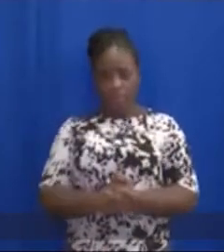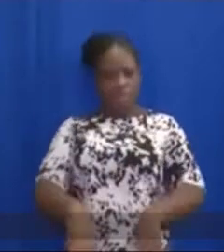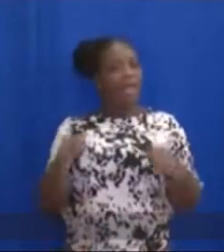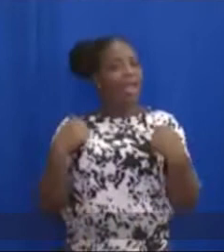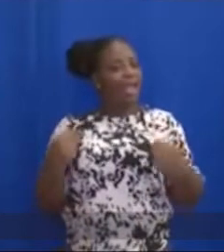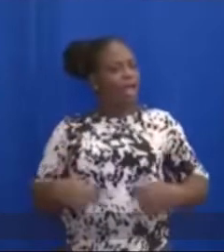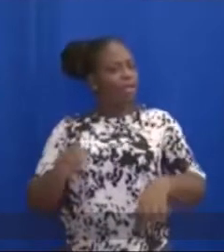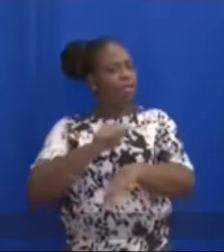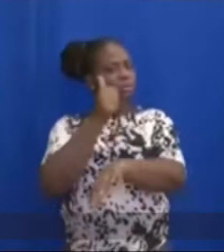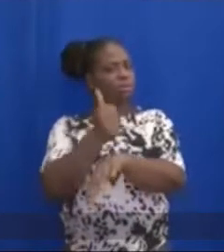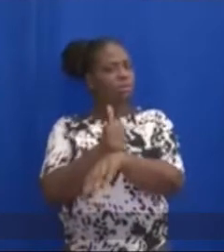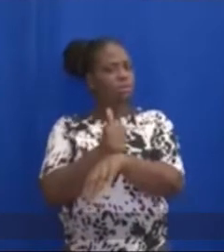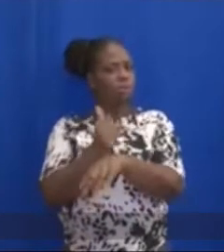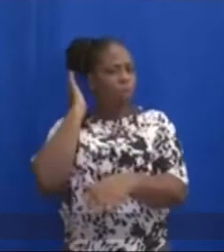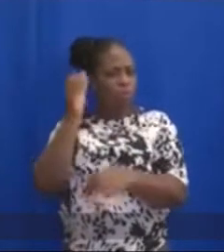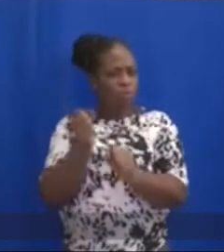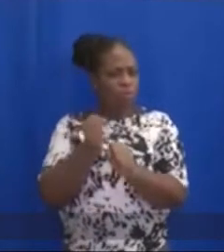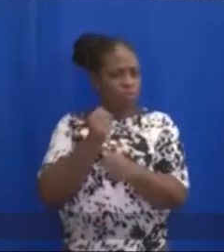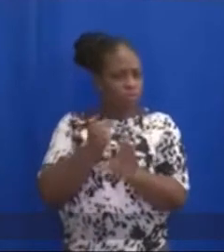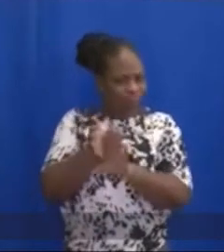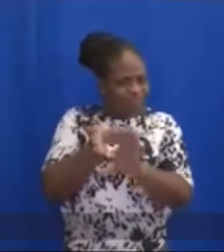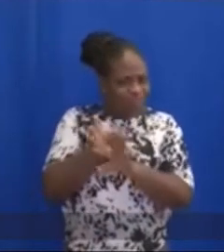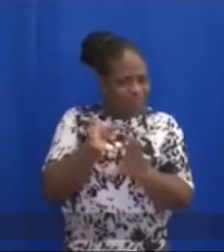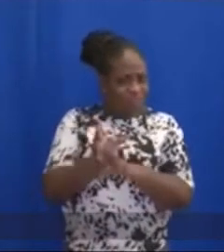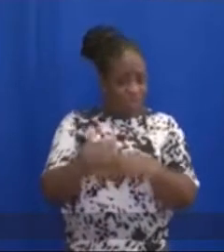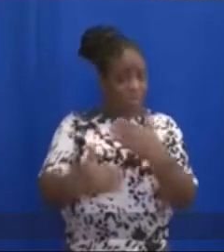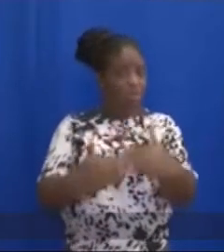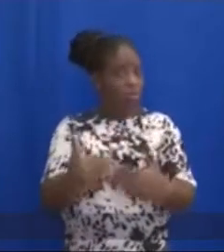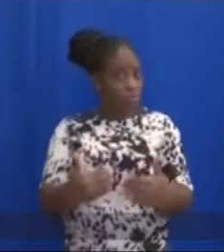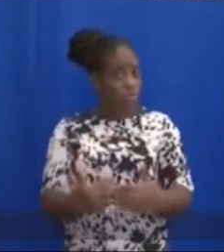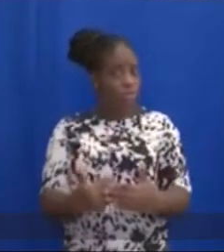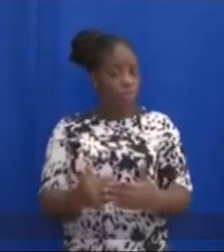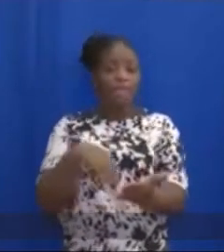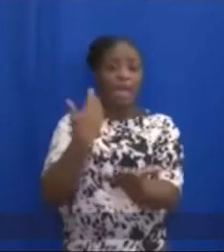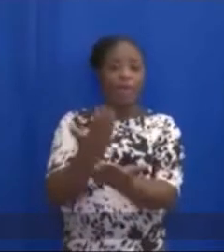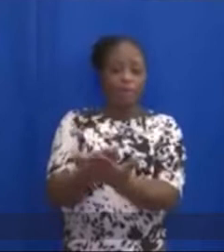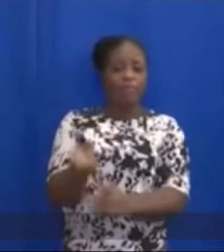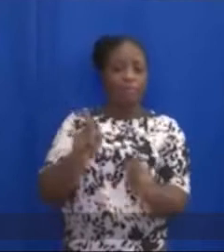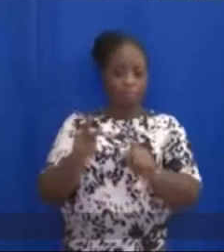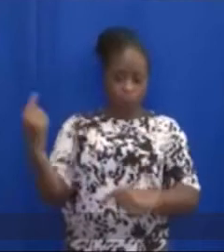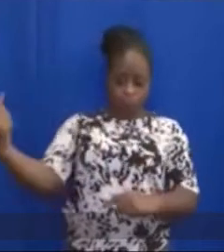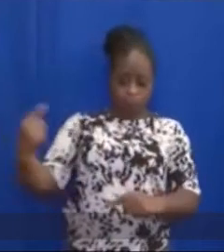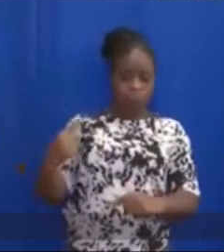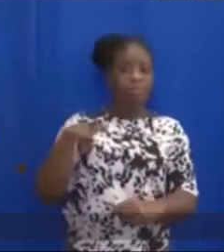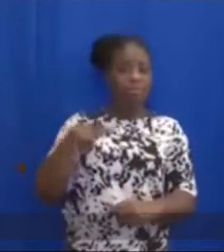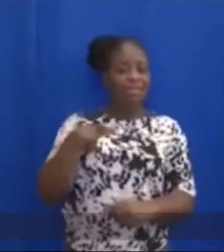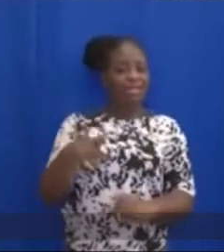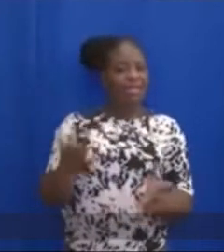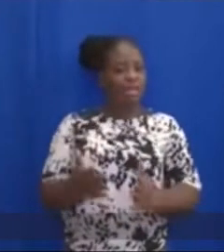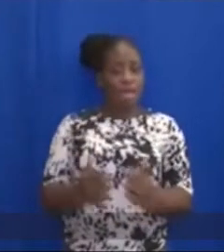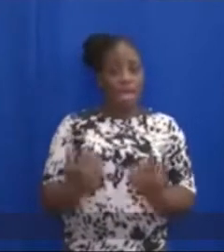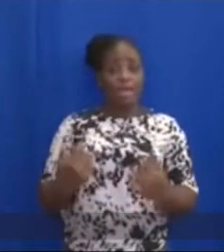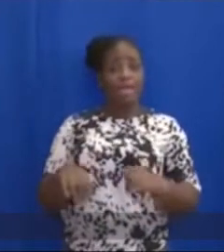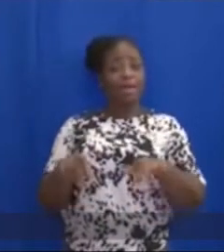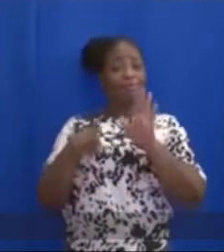the follow-up process of arriving passengers, even when they have tested negative, to